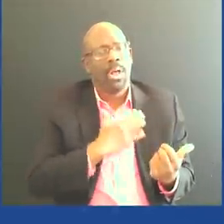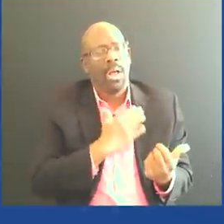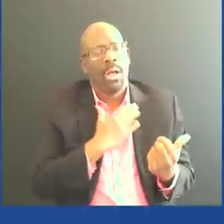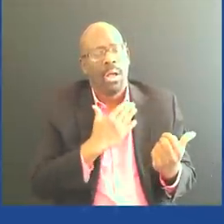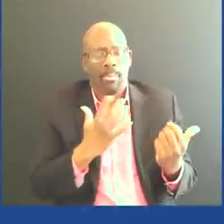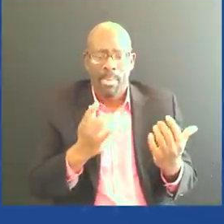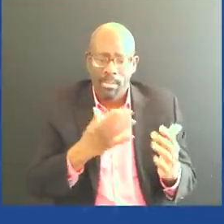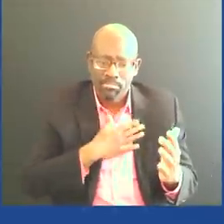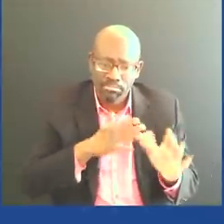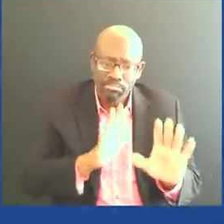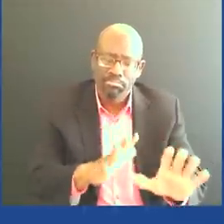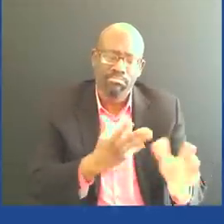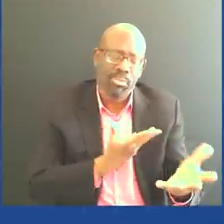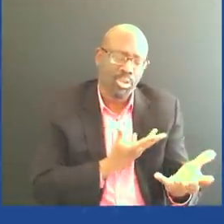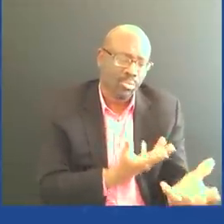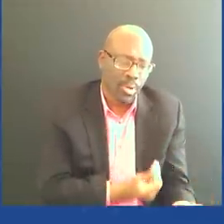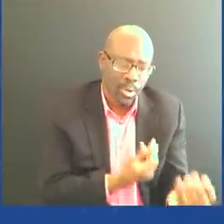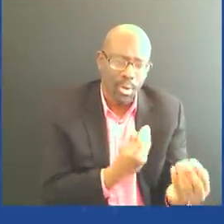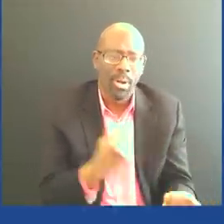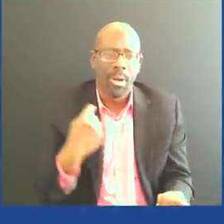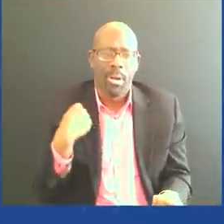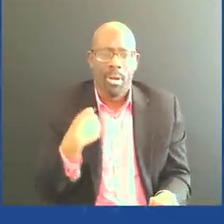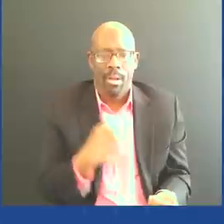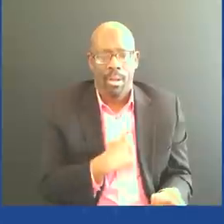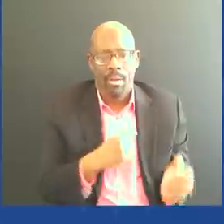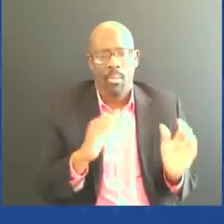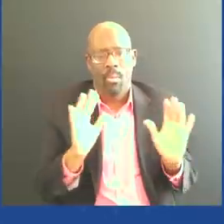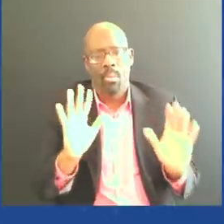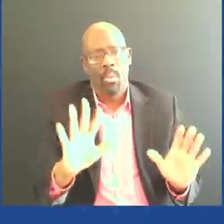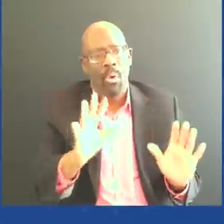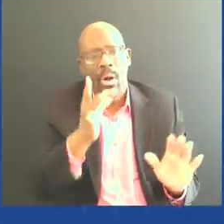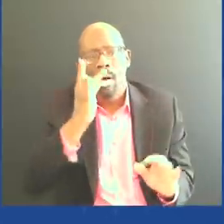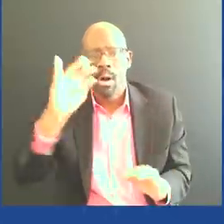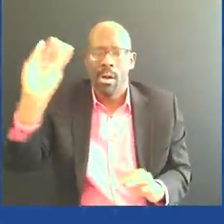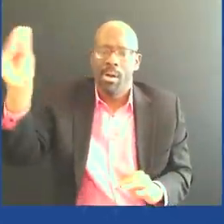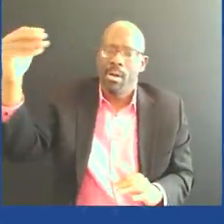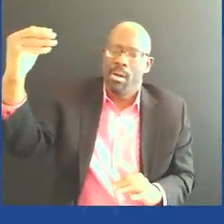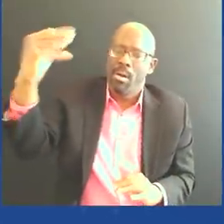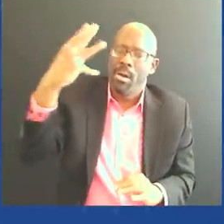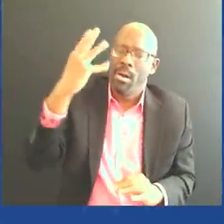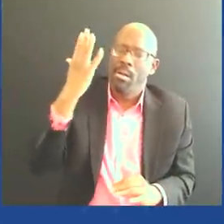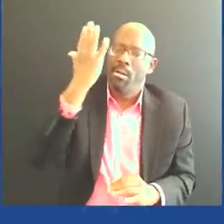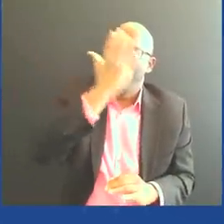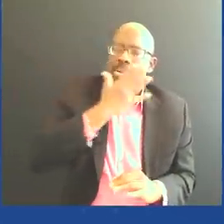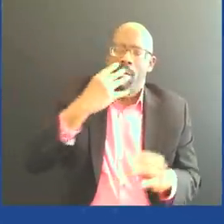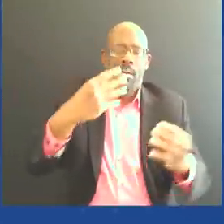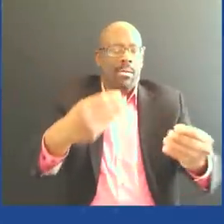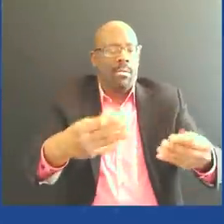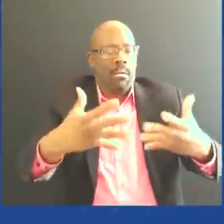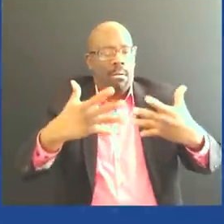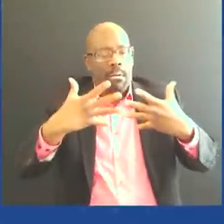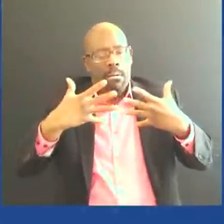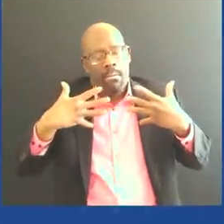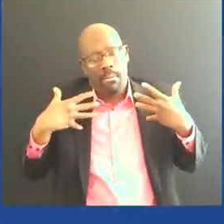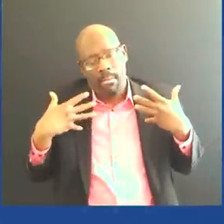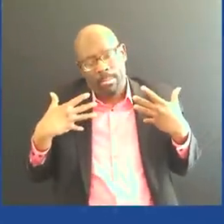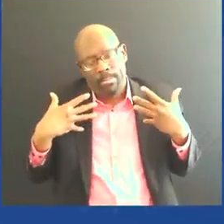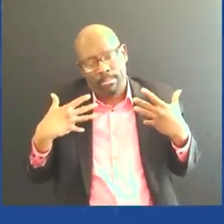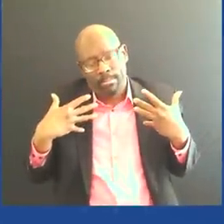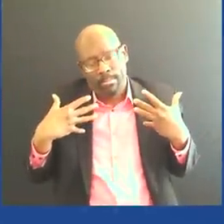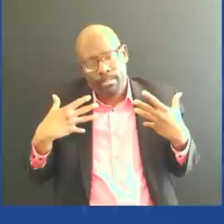Lift the light of your countenance upon us, and give us your shalom, your